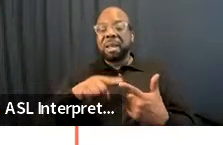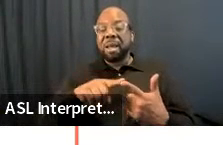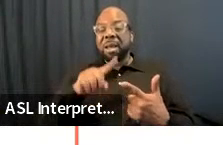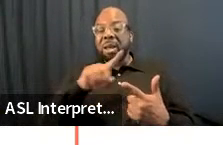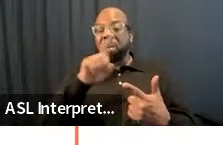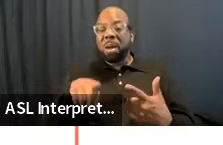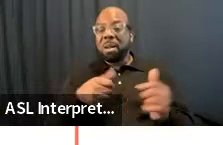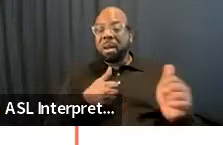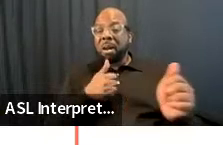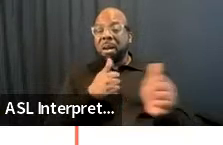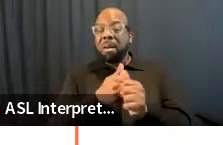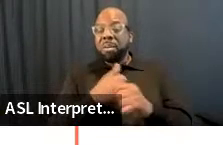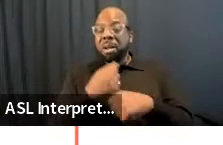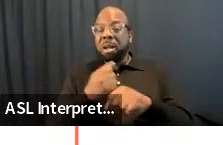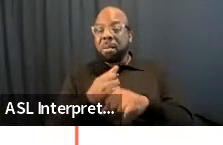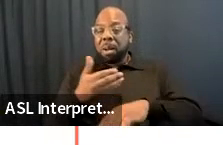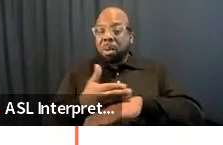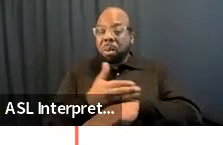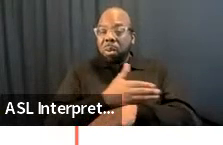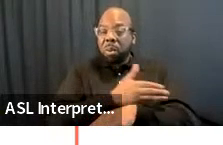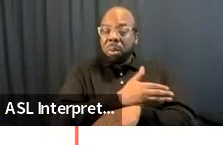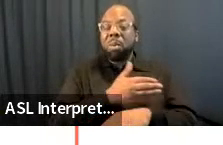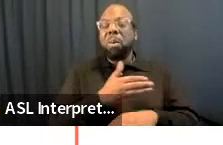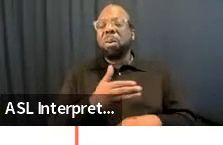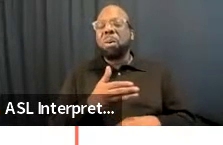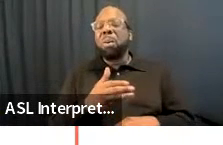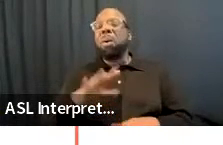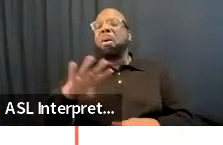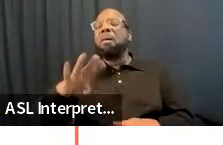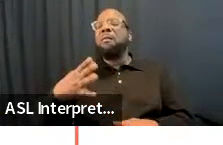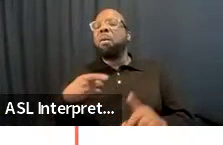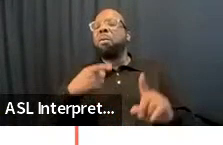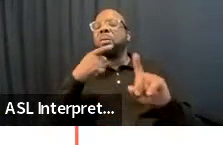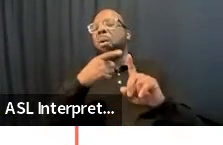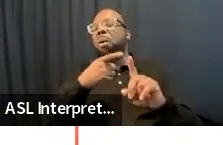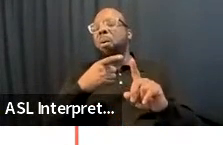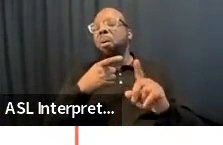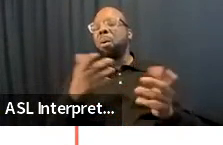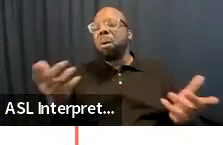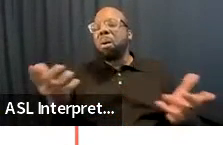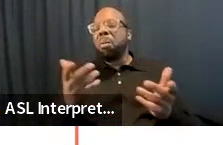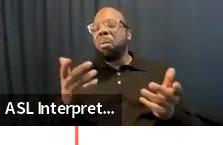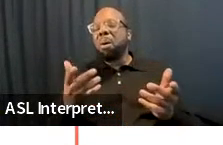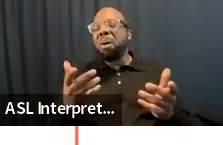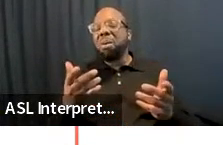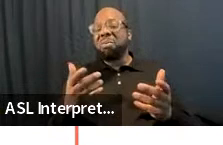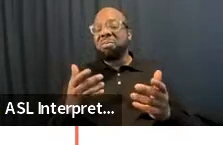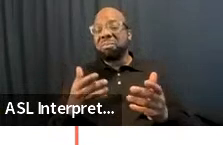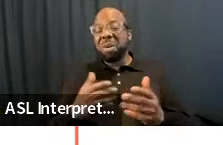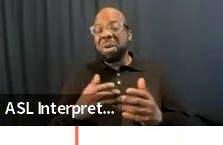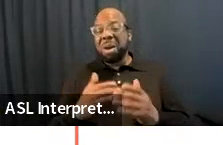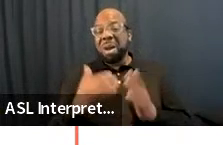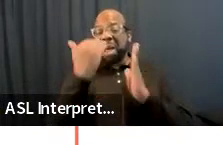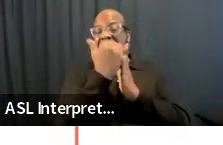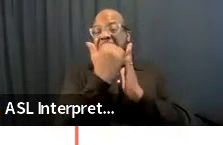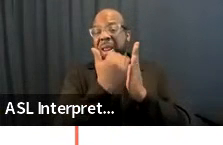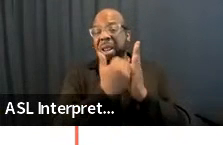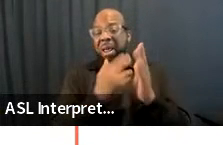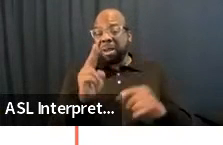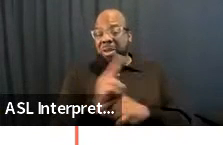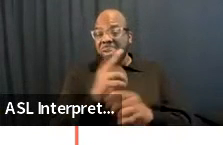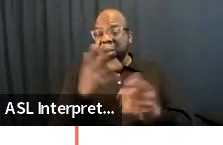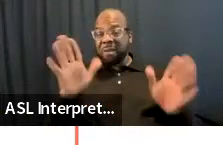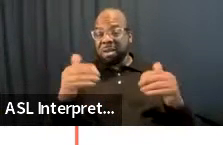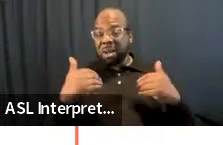and modernizing. That in our fourth goal is where we're just taking the existing list of uses that we have in our